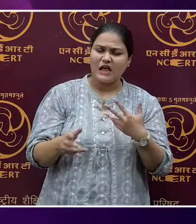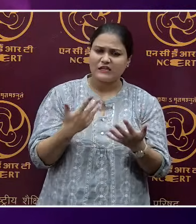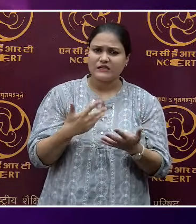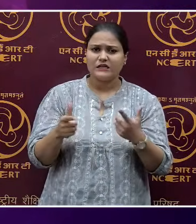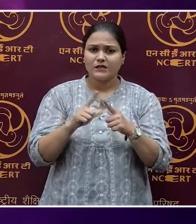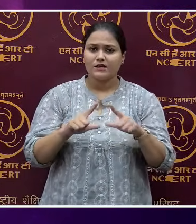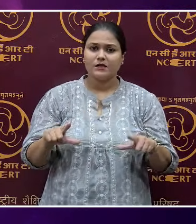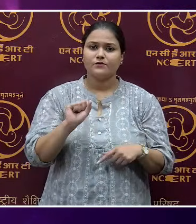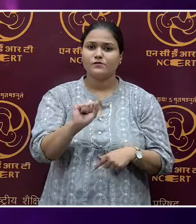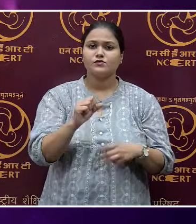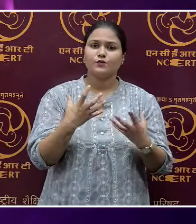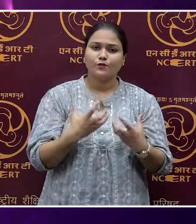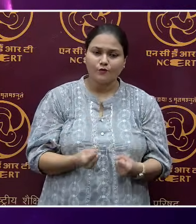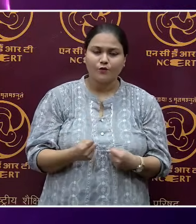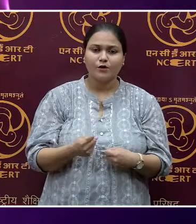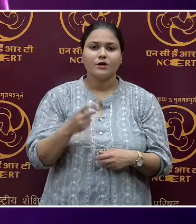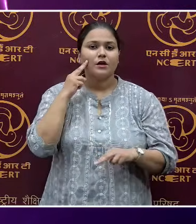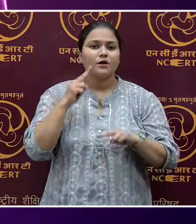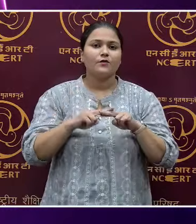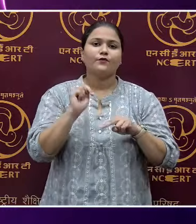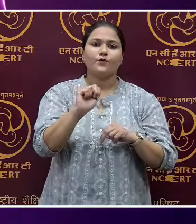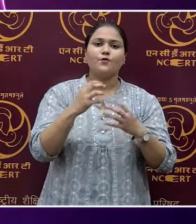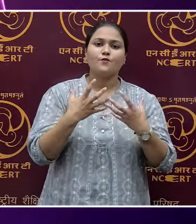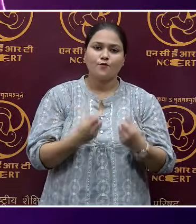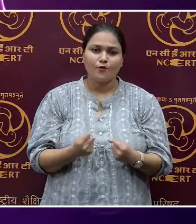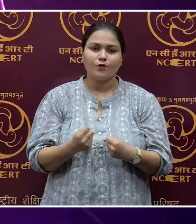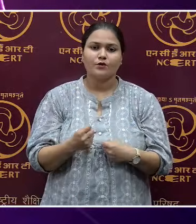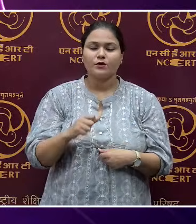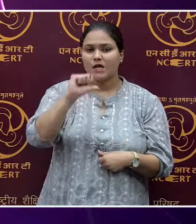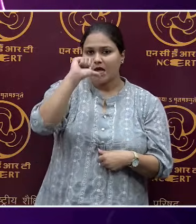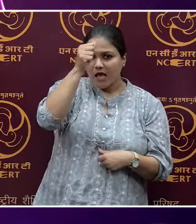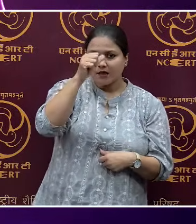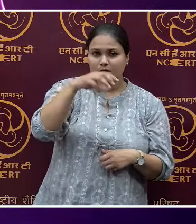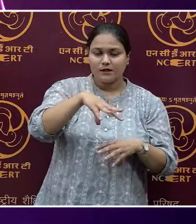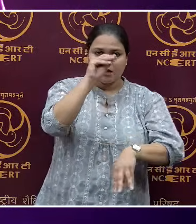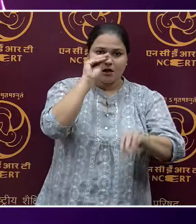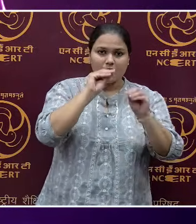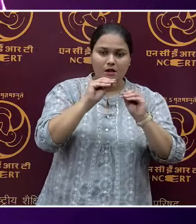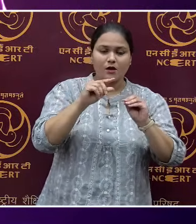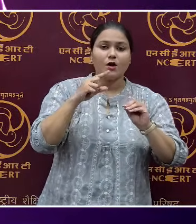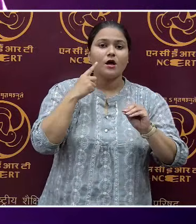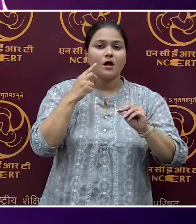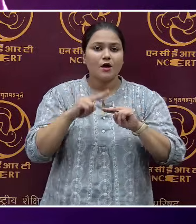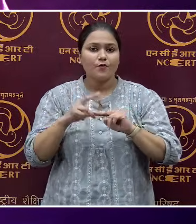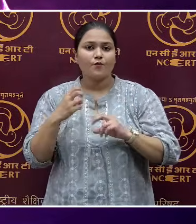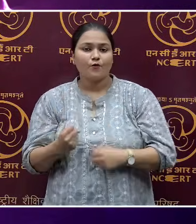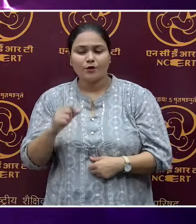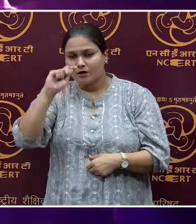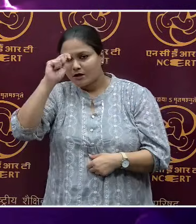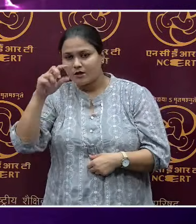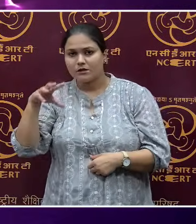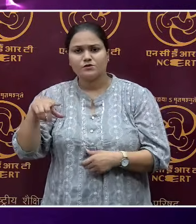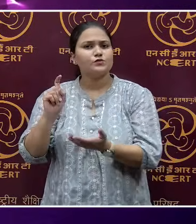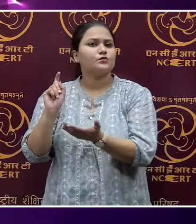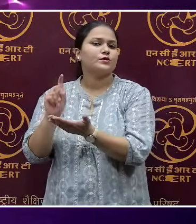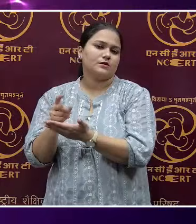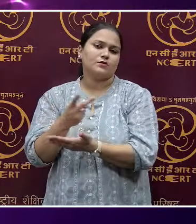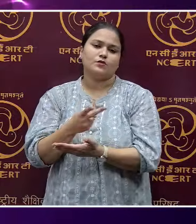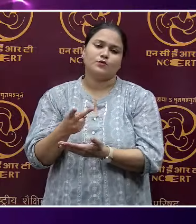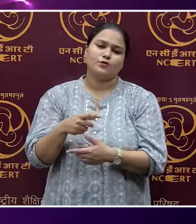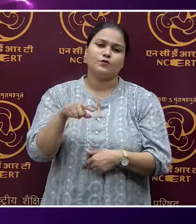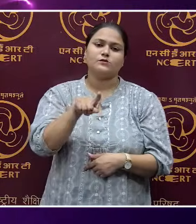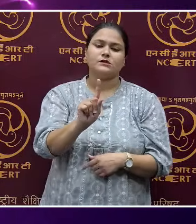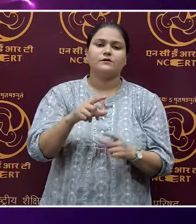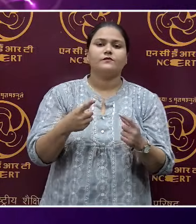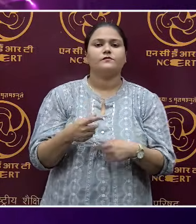this concept in Hindi, yeah, you have to click in Hindi. Okay. If you want to learn these concepts, you have to click in English. Okay. So after clicking